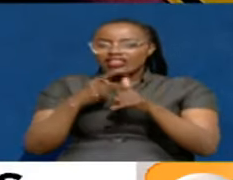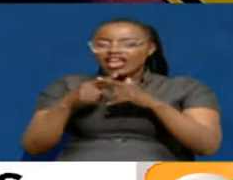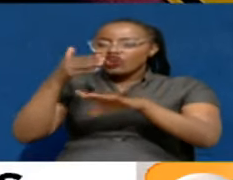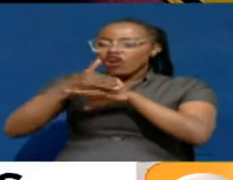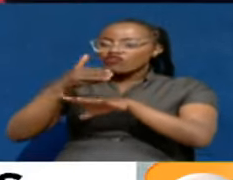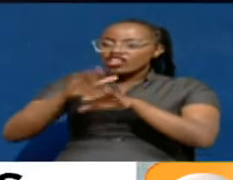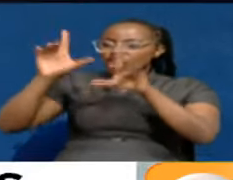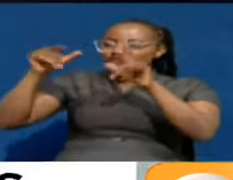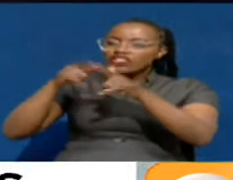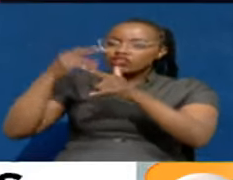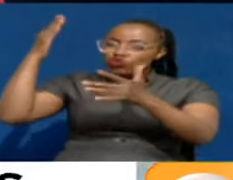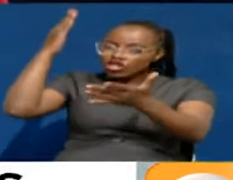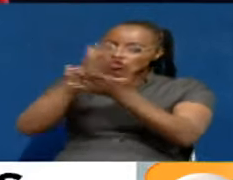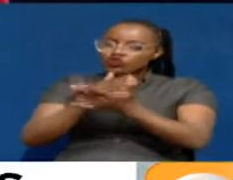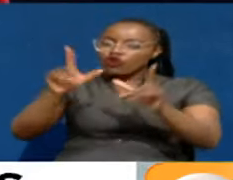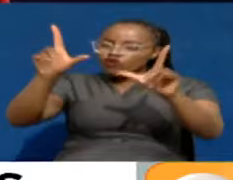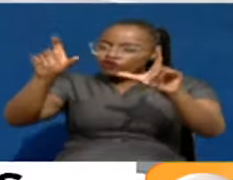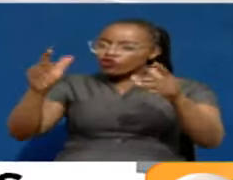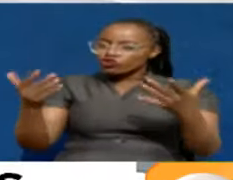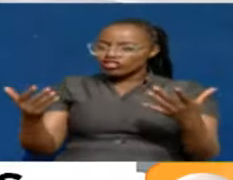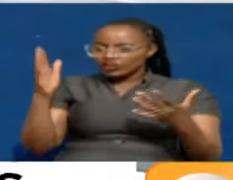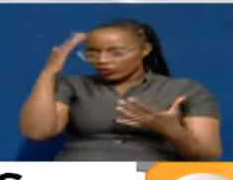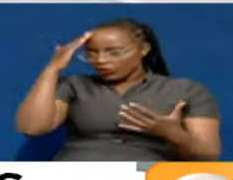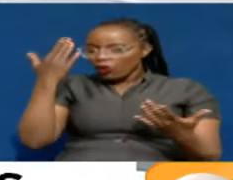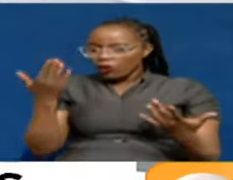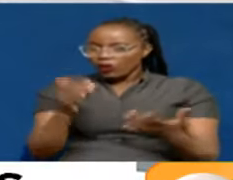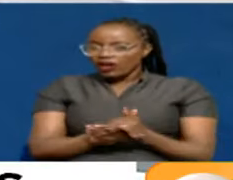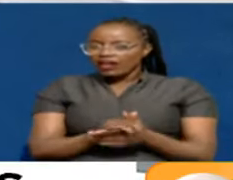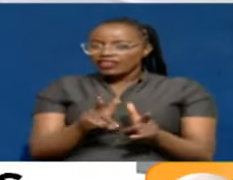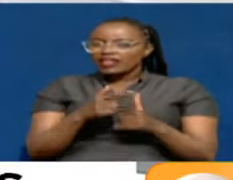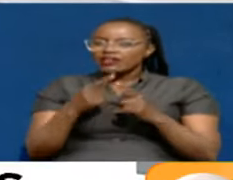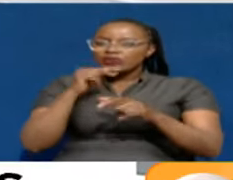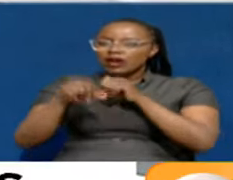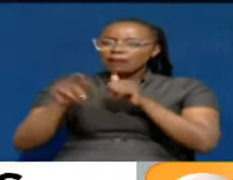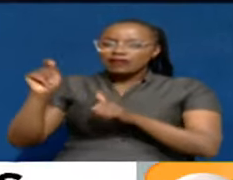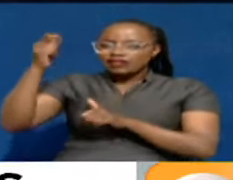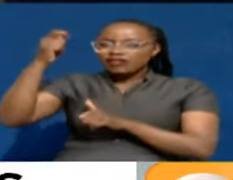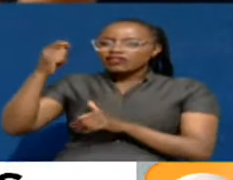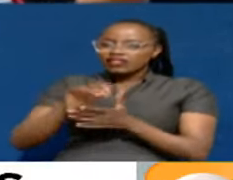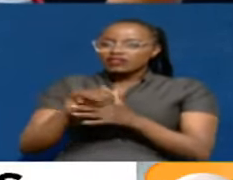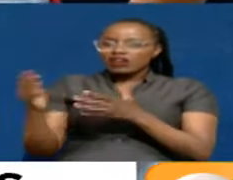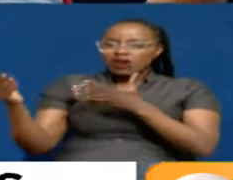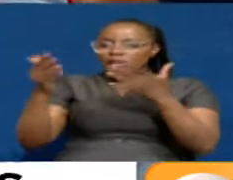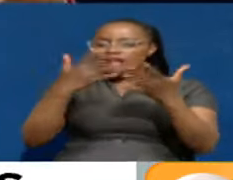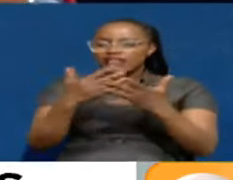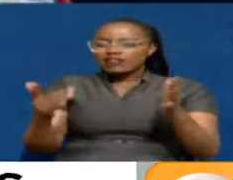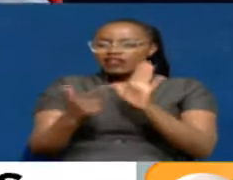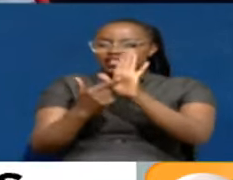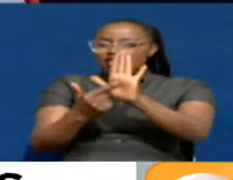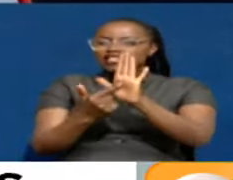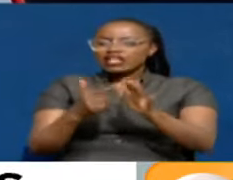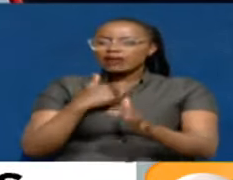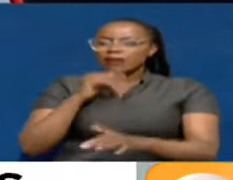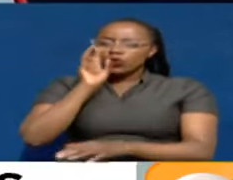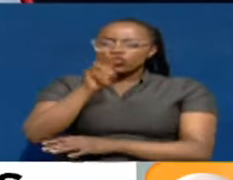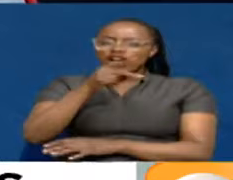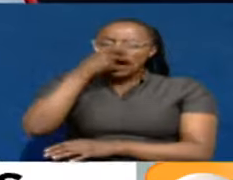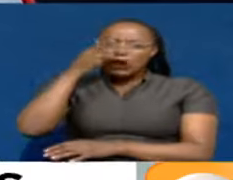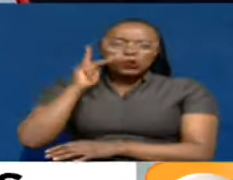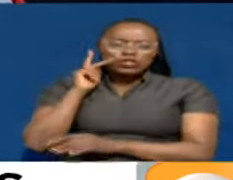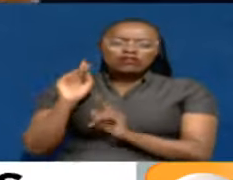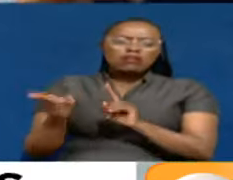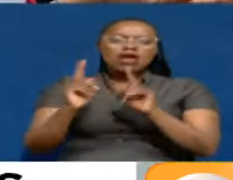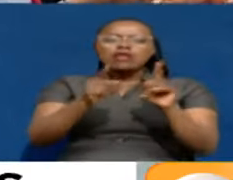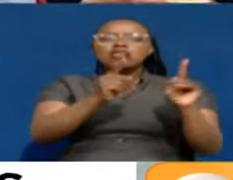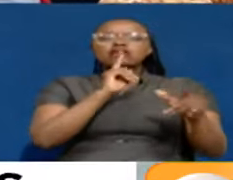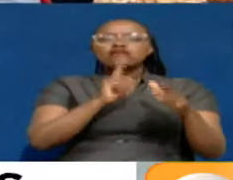were those were real photos. Images, yes. Yeah. But then now we talk about president and goodies. Come yeah. Like yesterday, I was watching Kalonzo Musyoka going